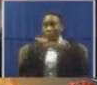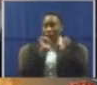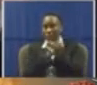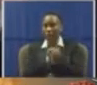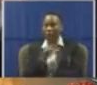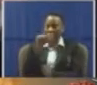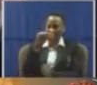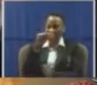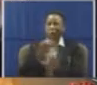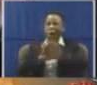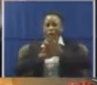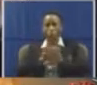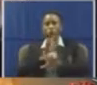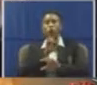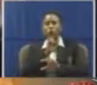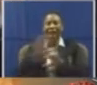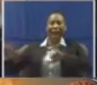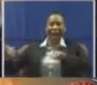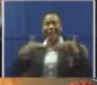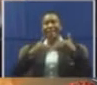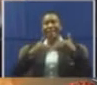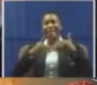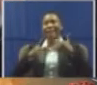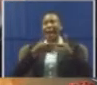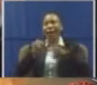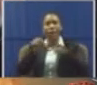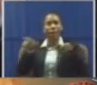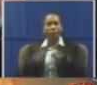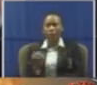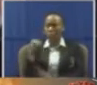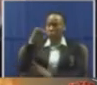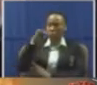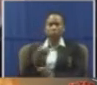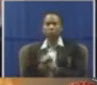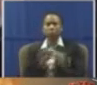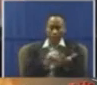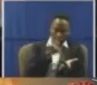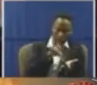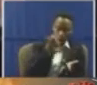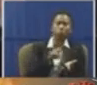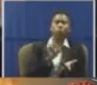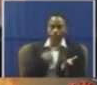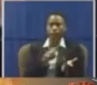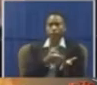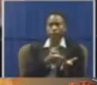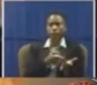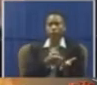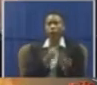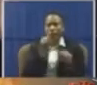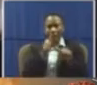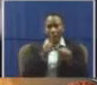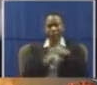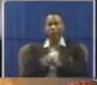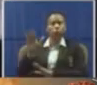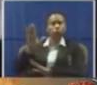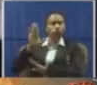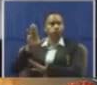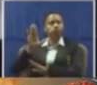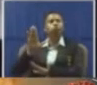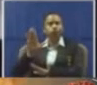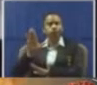force against any person who refuses to submit to the taking of a buccal sample under authority of a warrant.